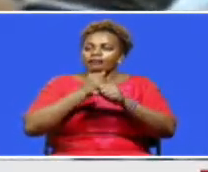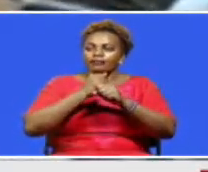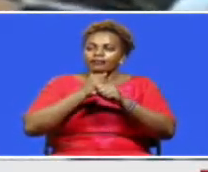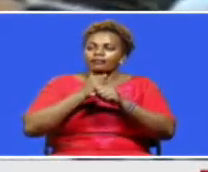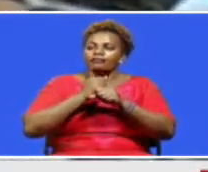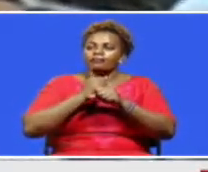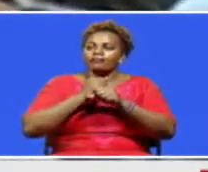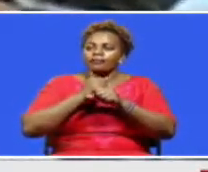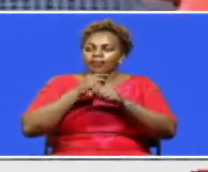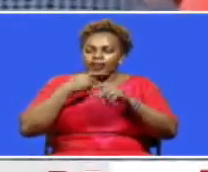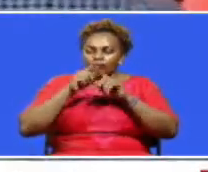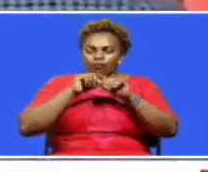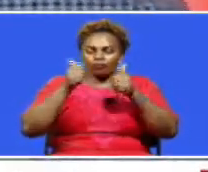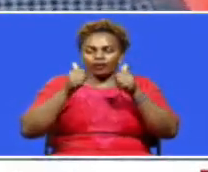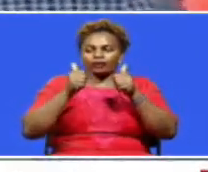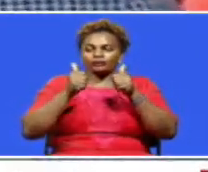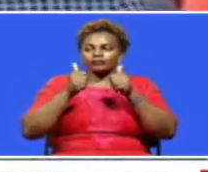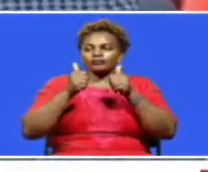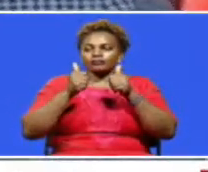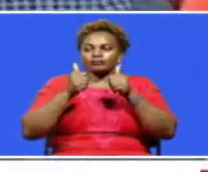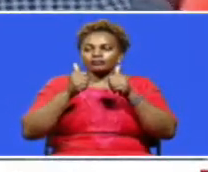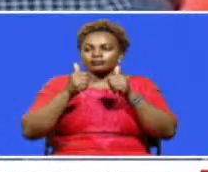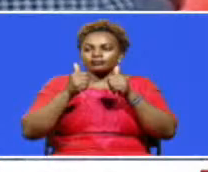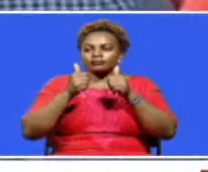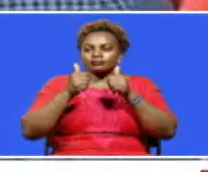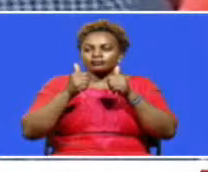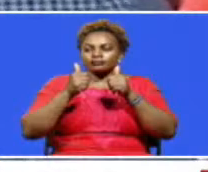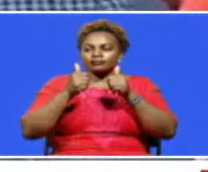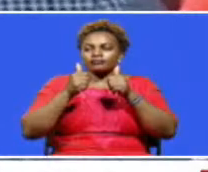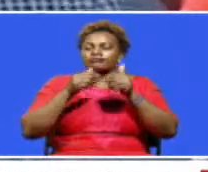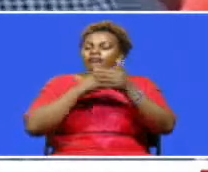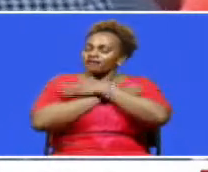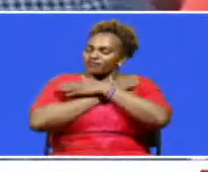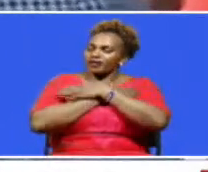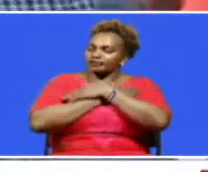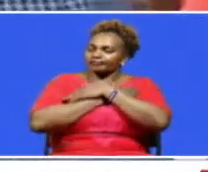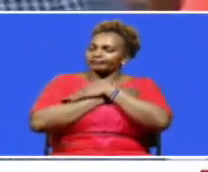duties conscientiously. Give us a break, my friends.